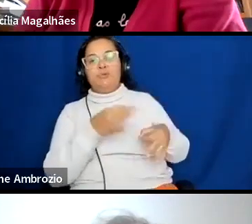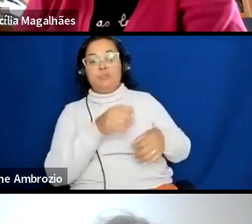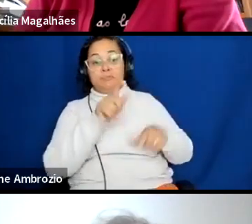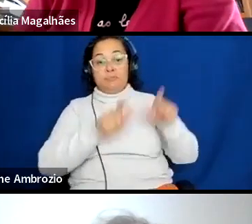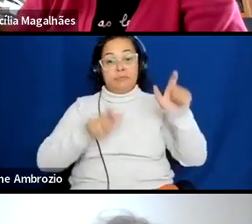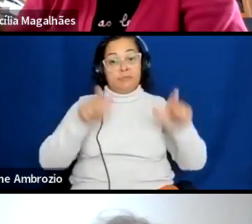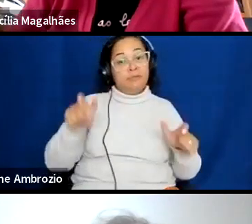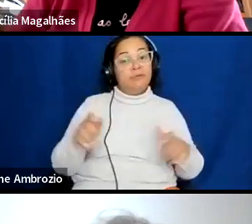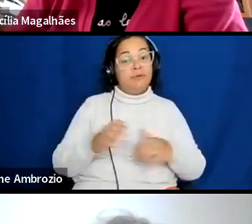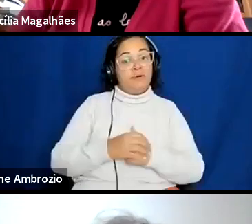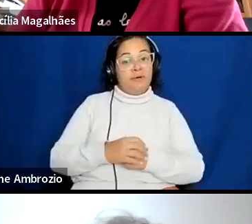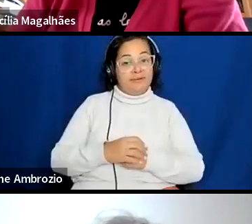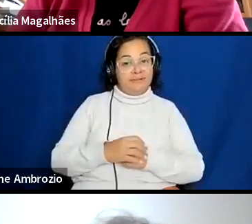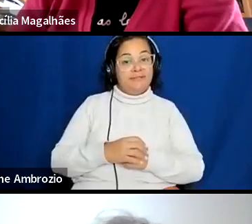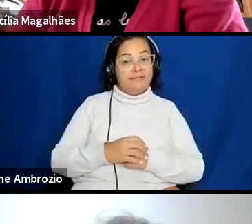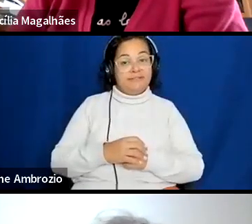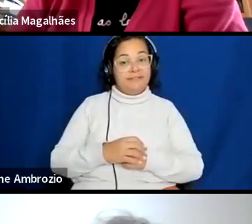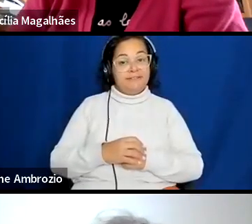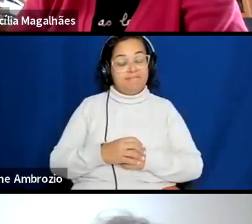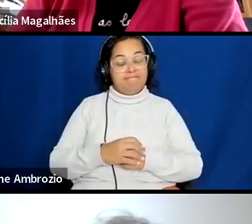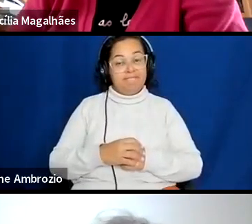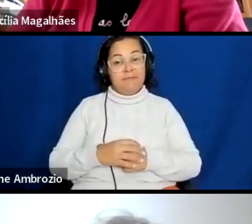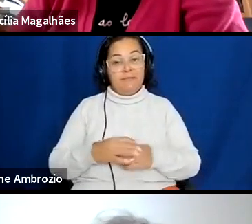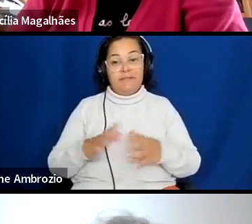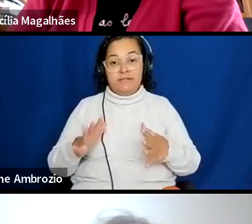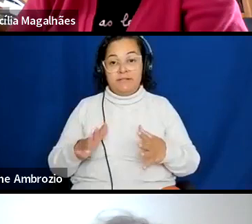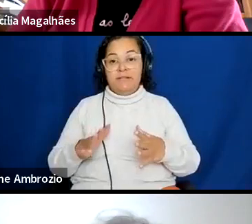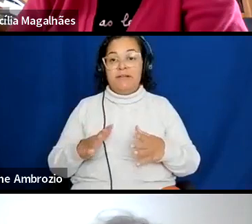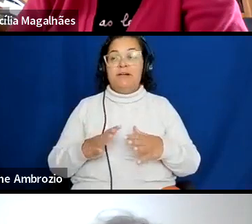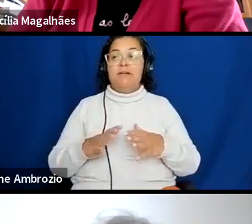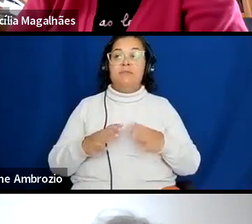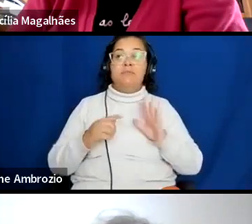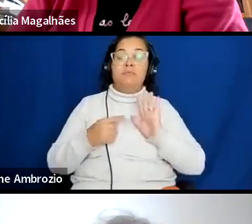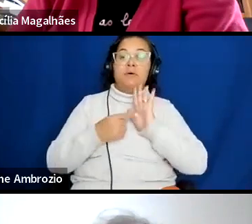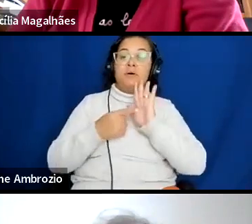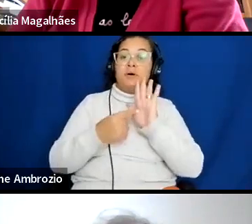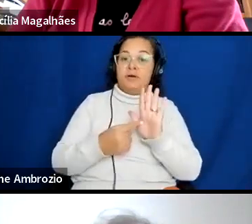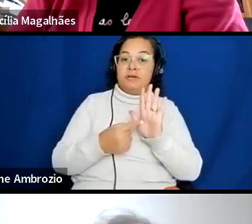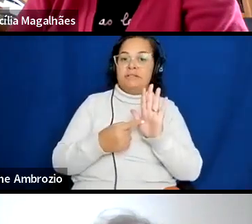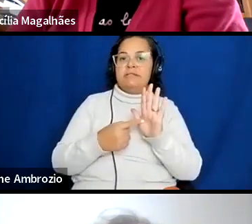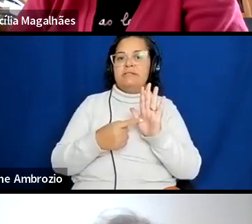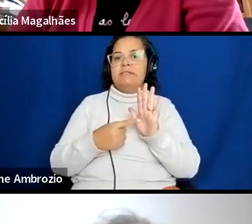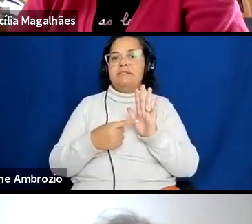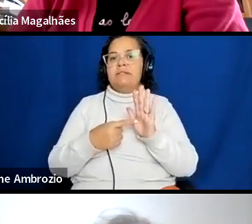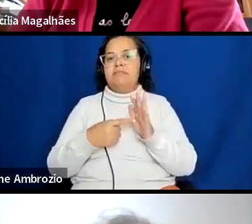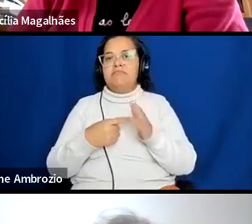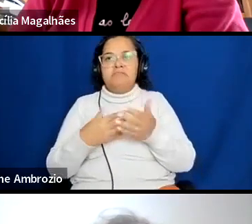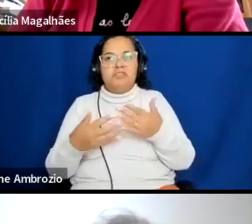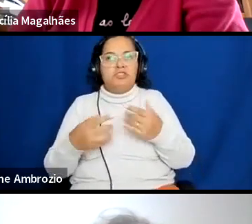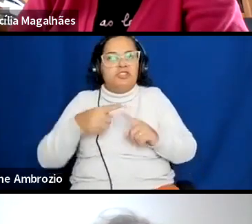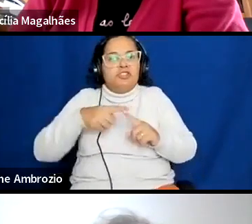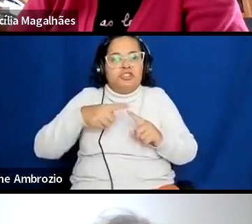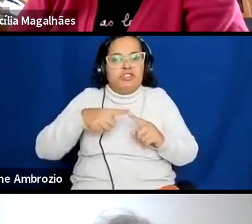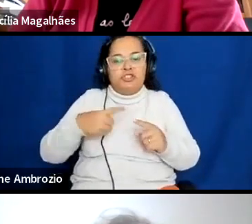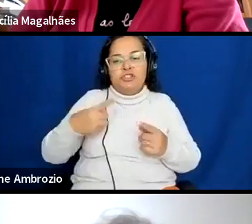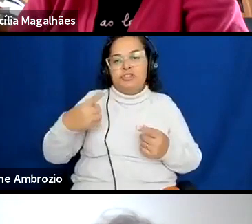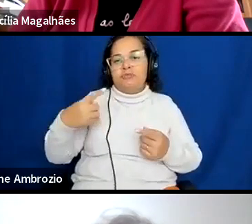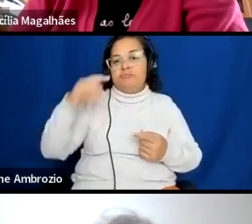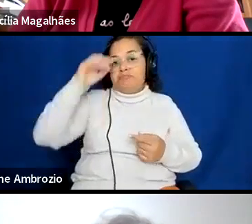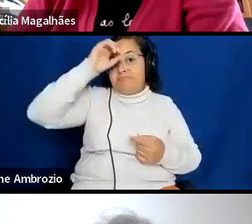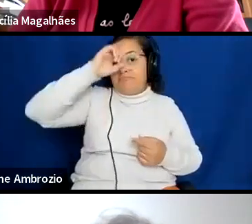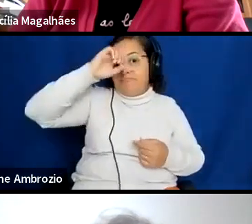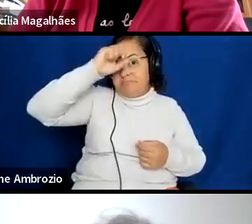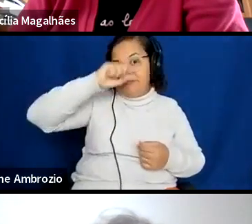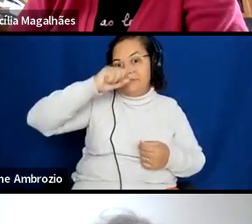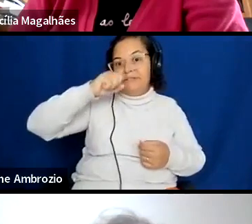outcomes and avenues for any kind of productive learning, so that the whole notions of learning themselves,